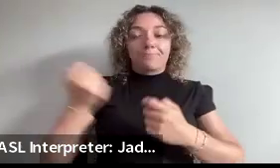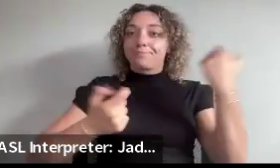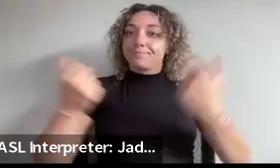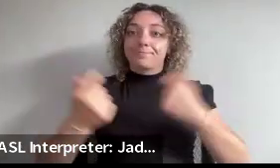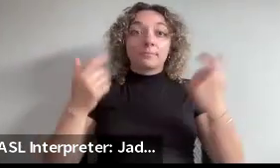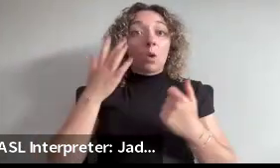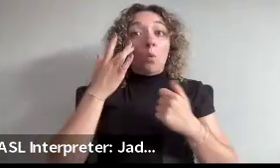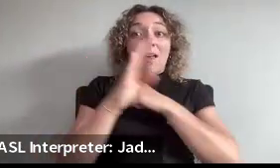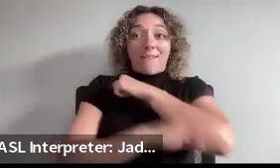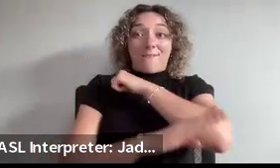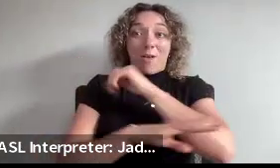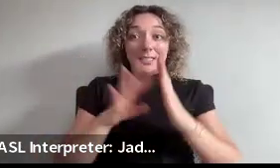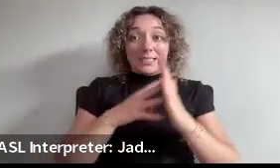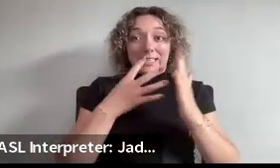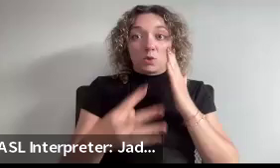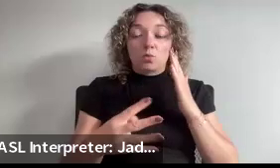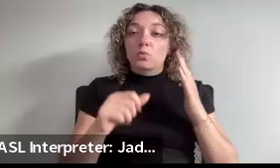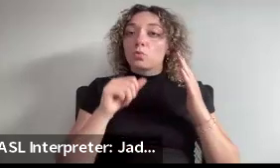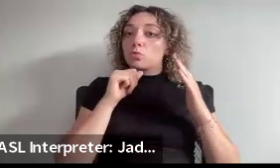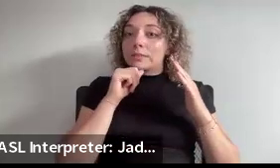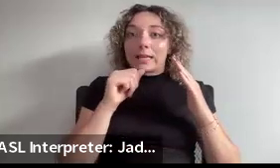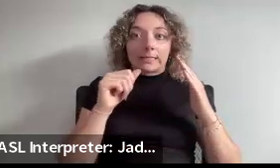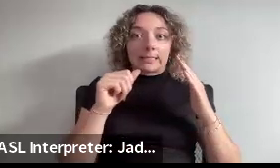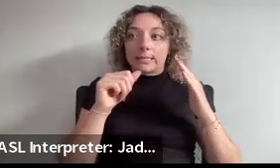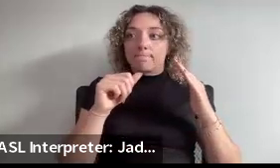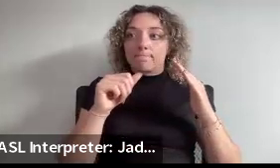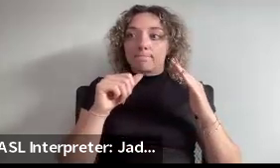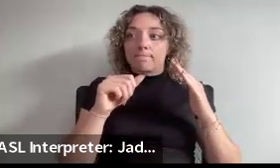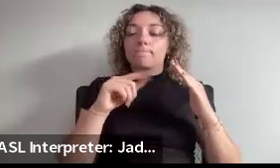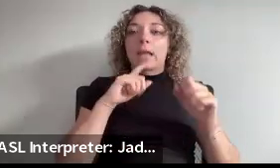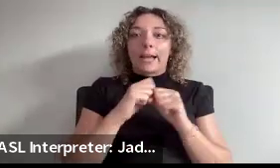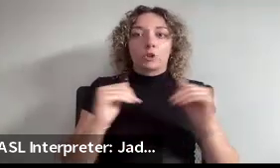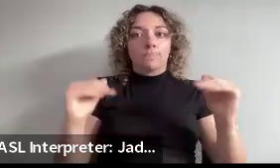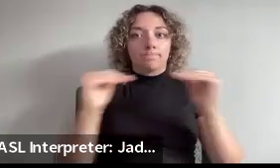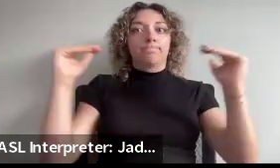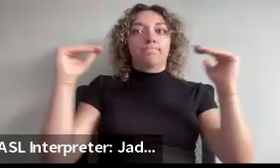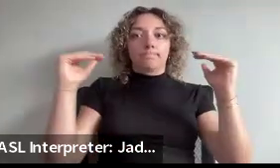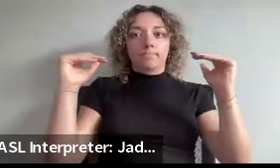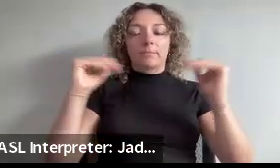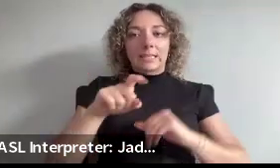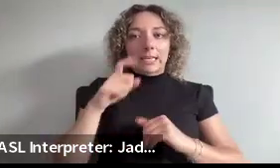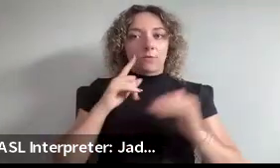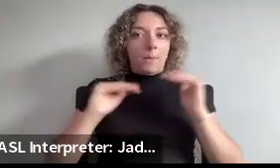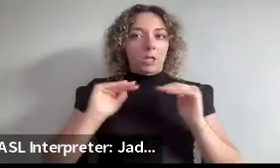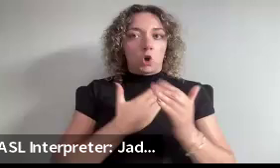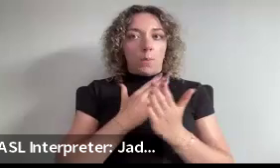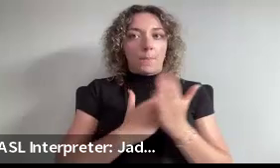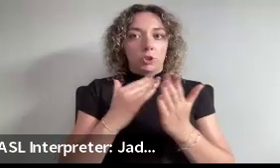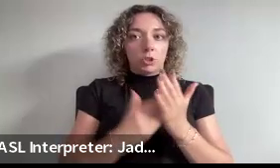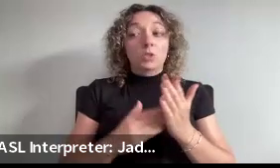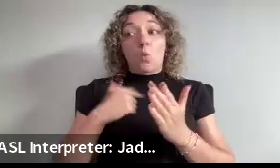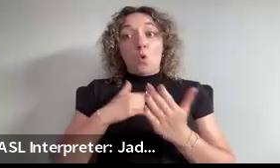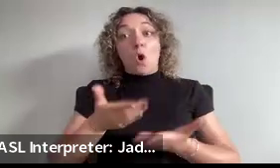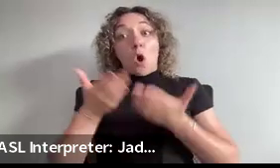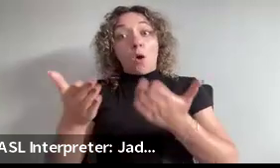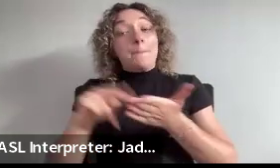fall schedule doesn't meet the needs to balance our budget right now. So we're offering more